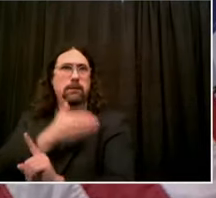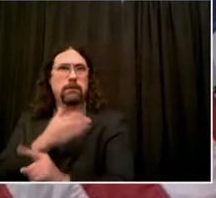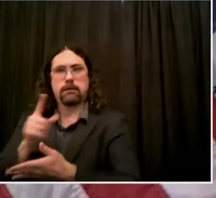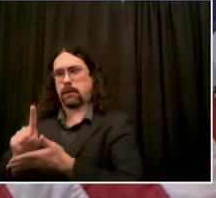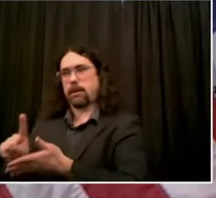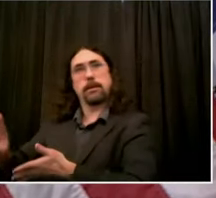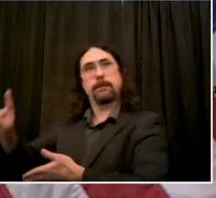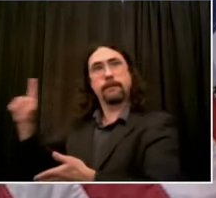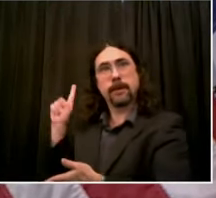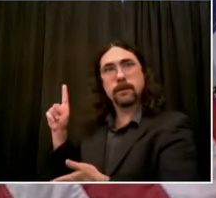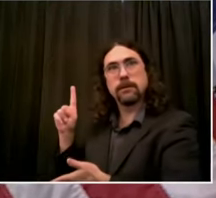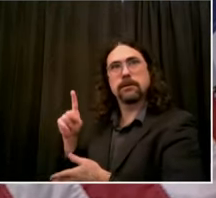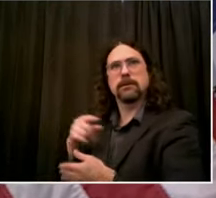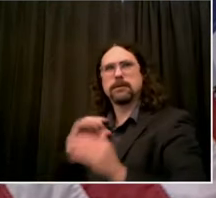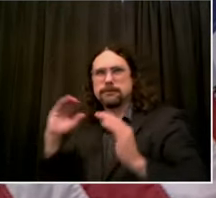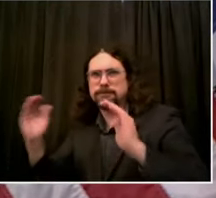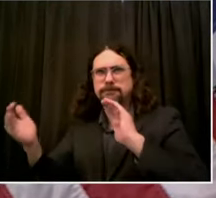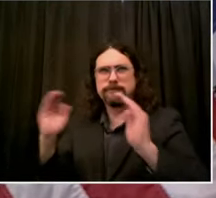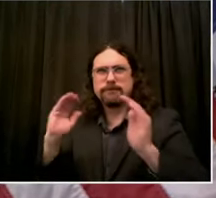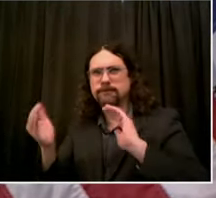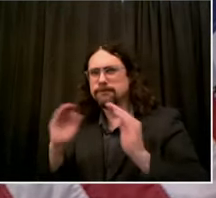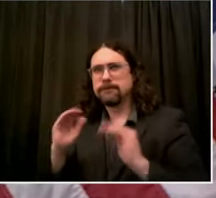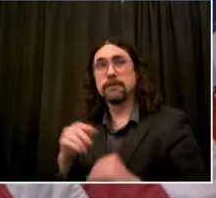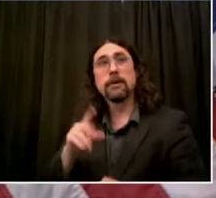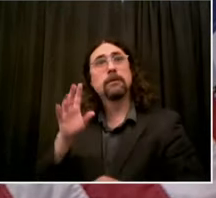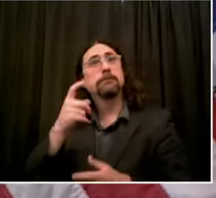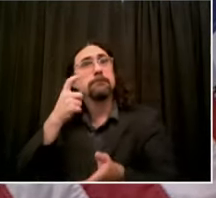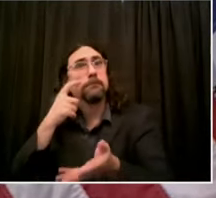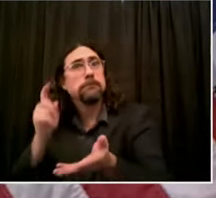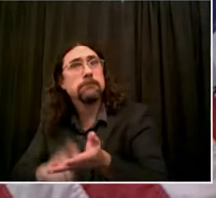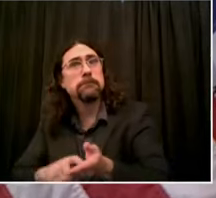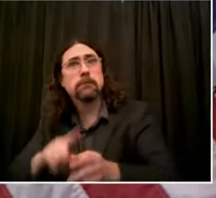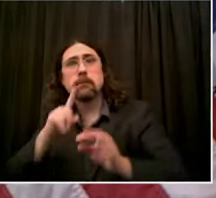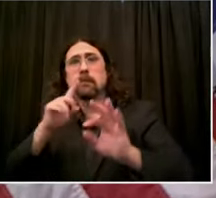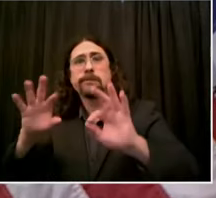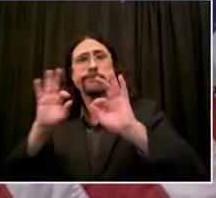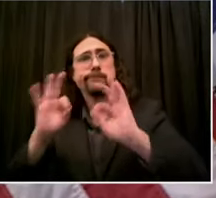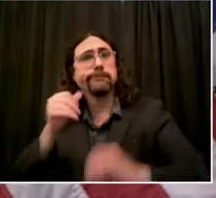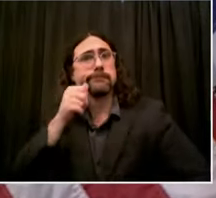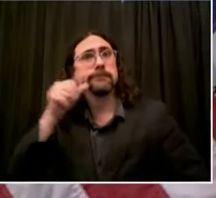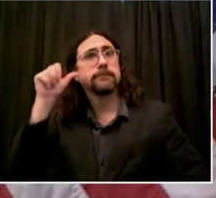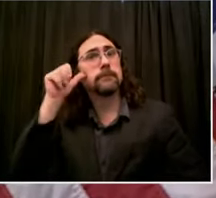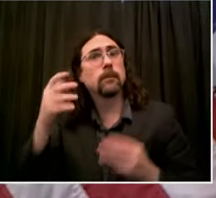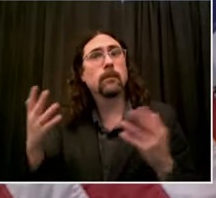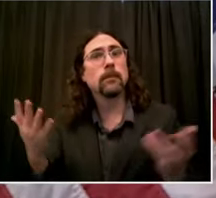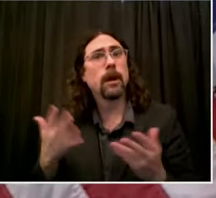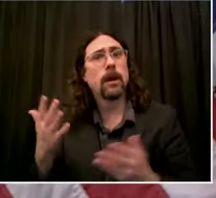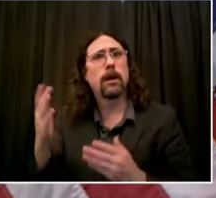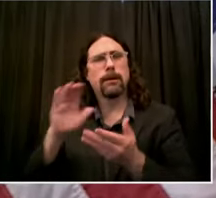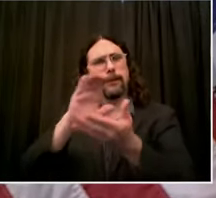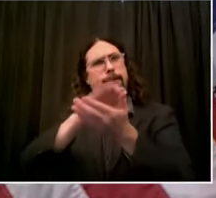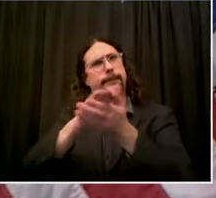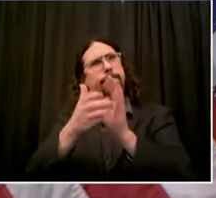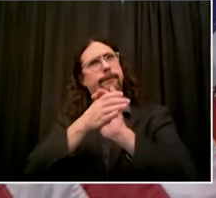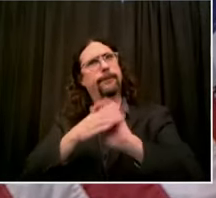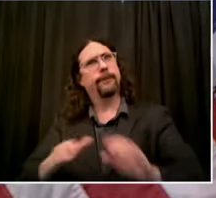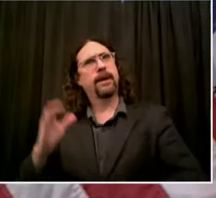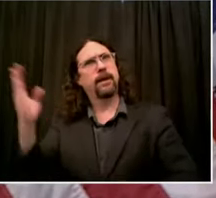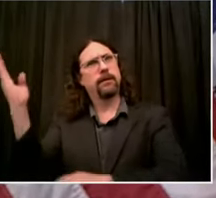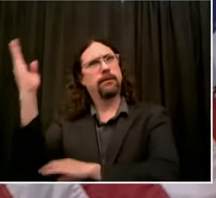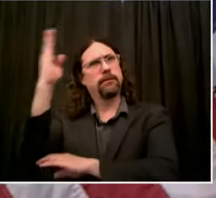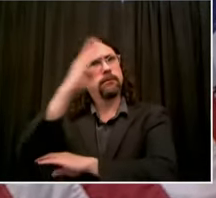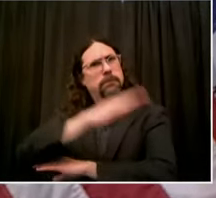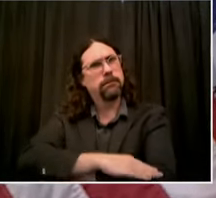day. Yeah, some tense moments, undoubtedly, but overwhelmingly peaceful protest, and the NYPD